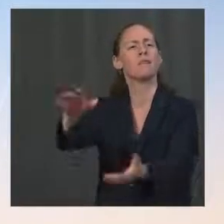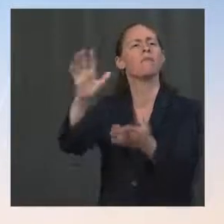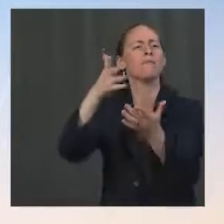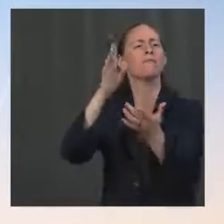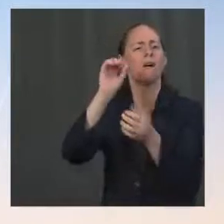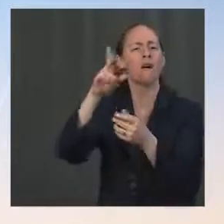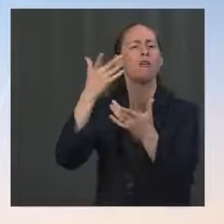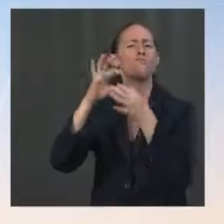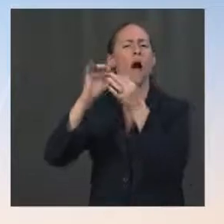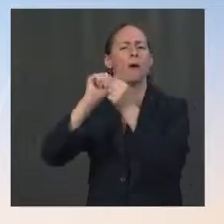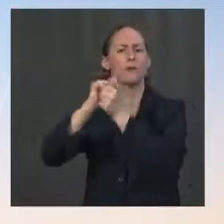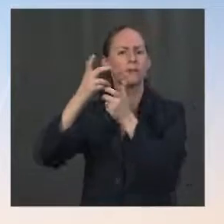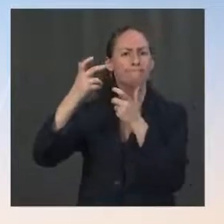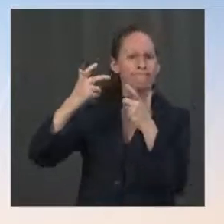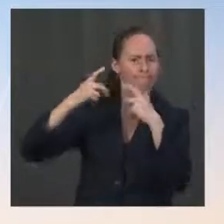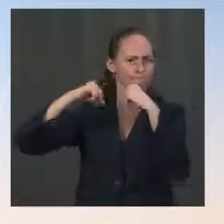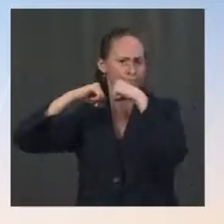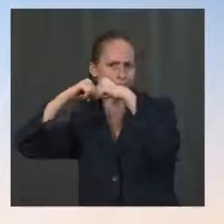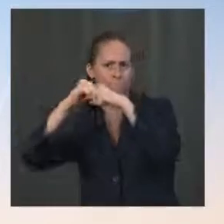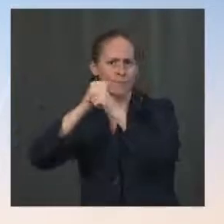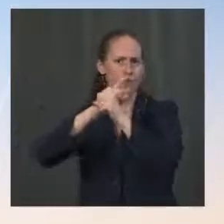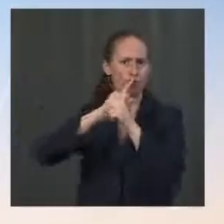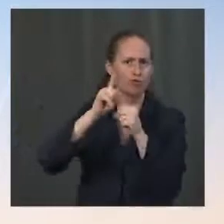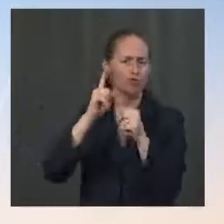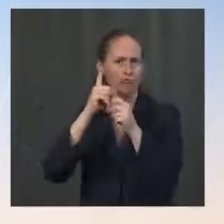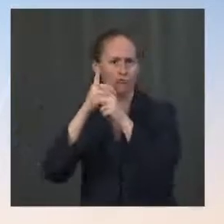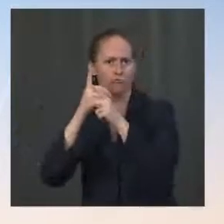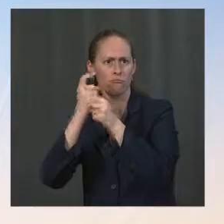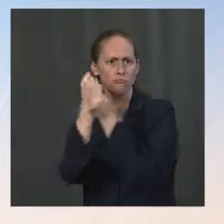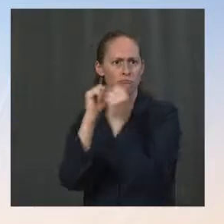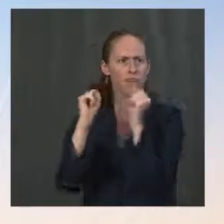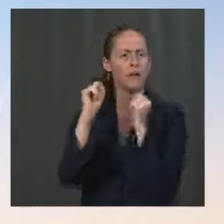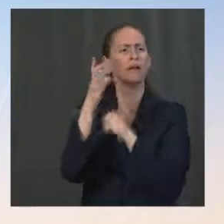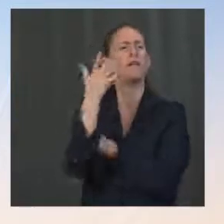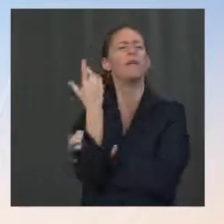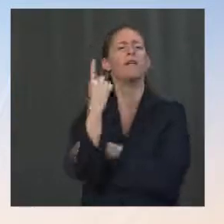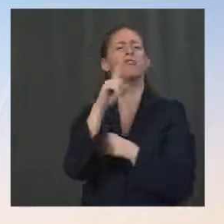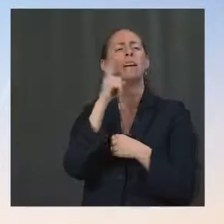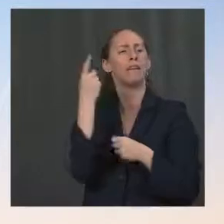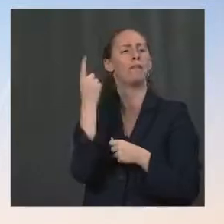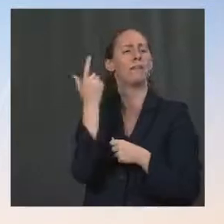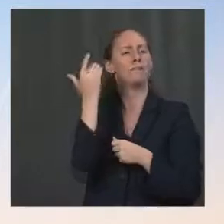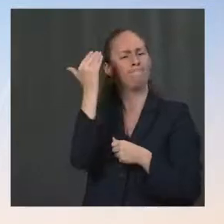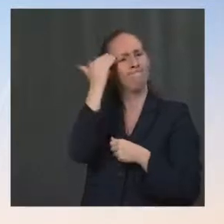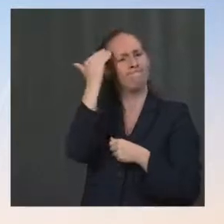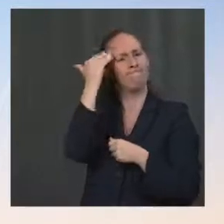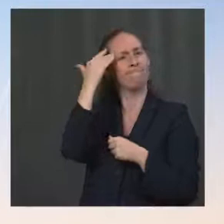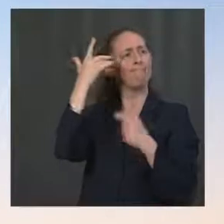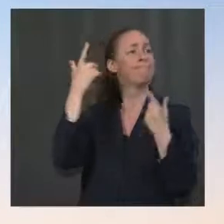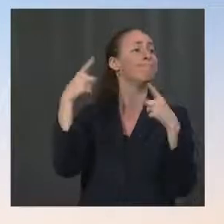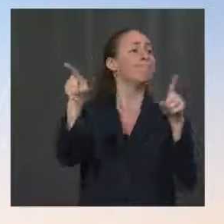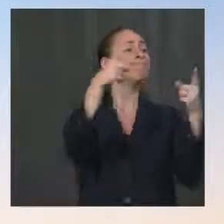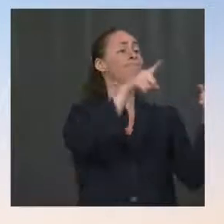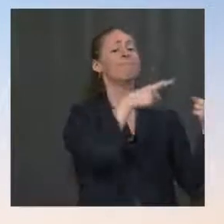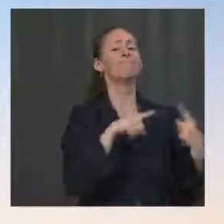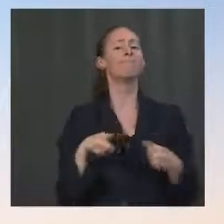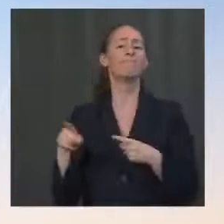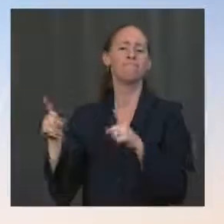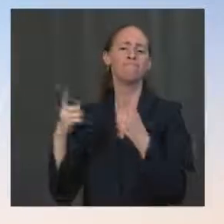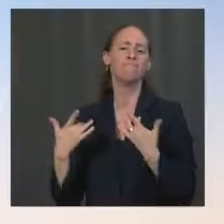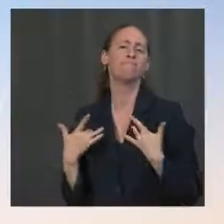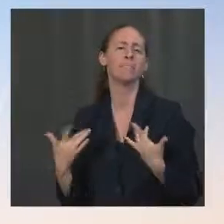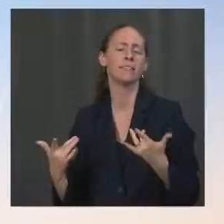are being faced anywhere in the world. Mm-hmm. But this has always been something the president has pointed to as to why you wanted to stick to the August 31st deadline. Is there